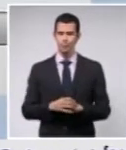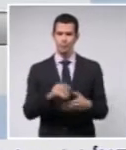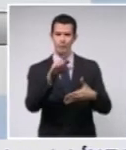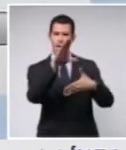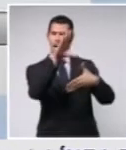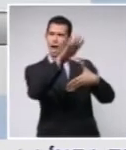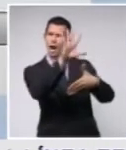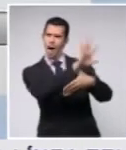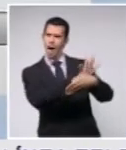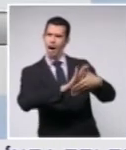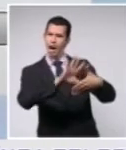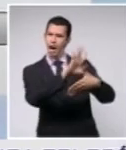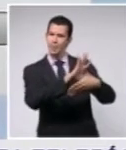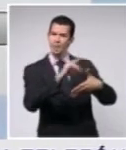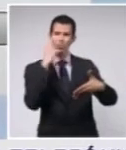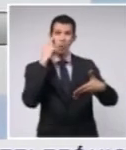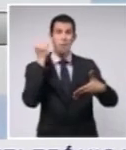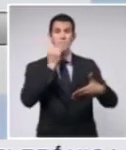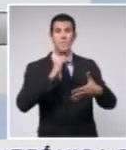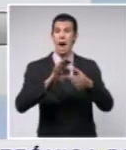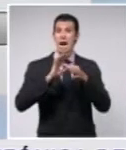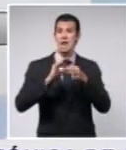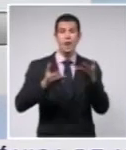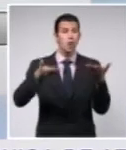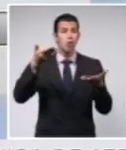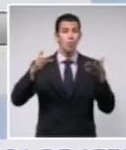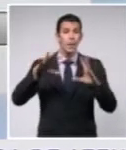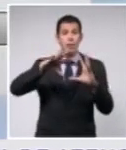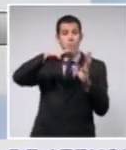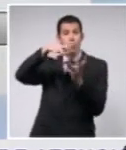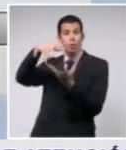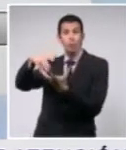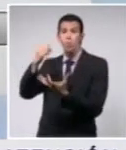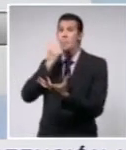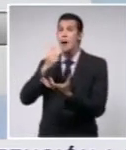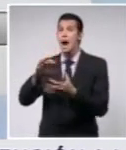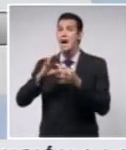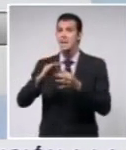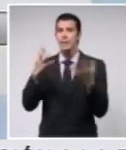49.04% of all cases worldwide, reported